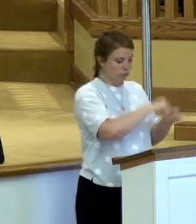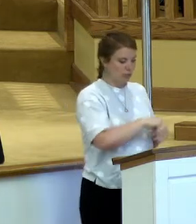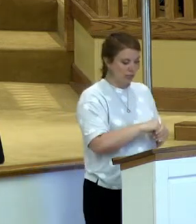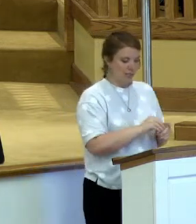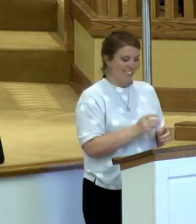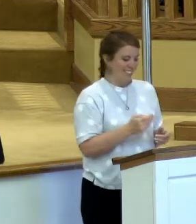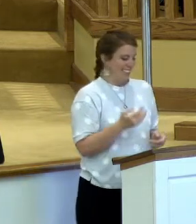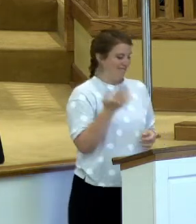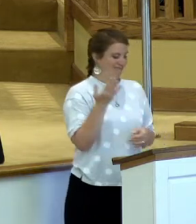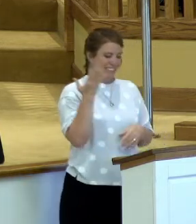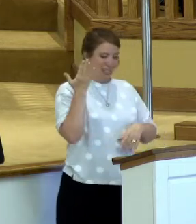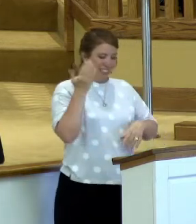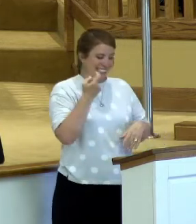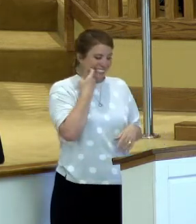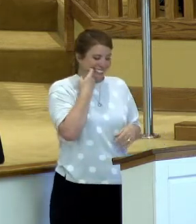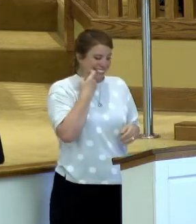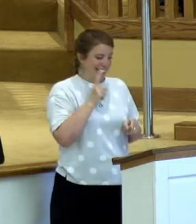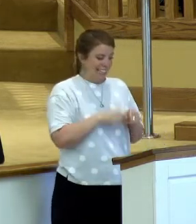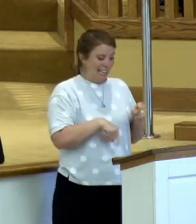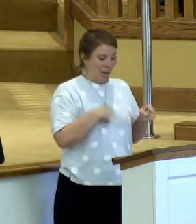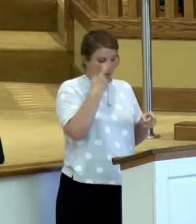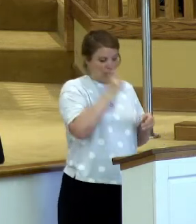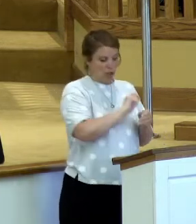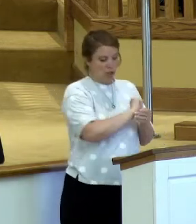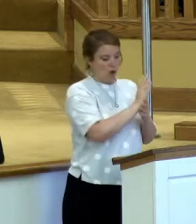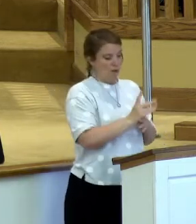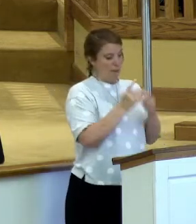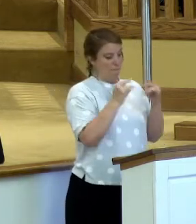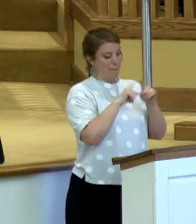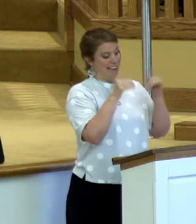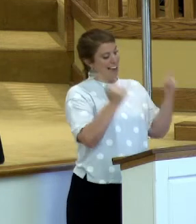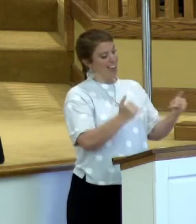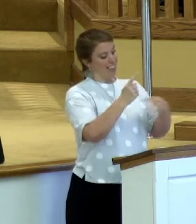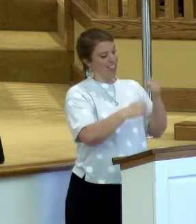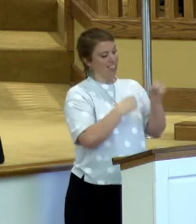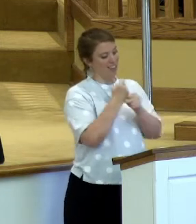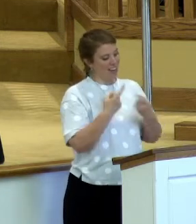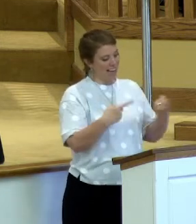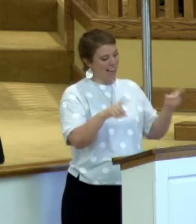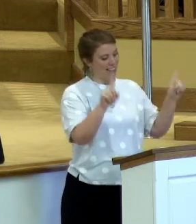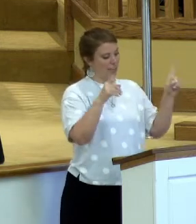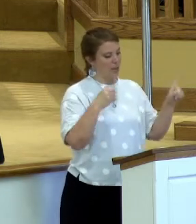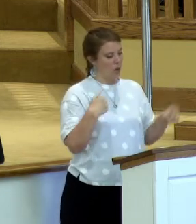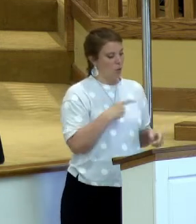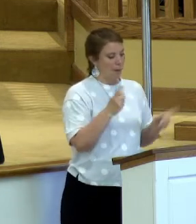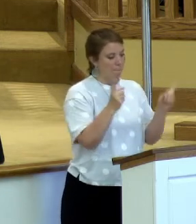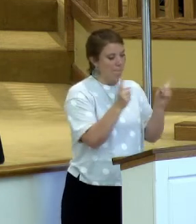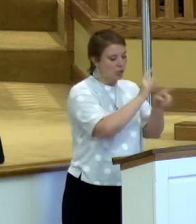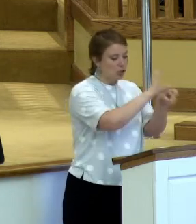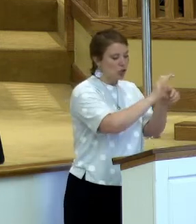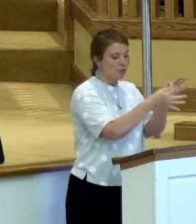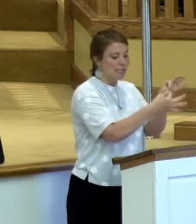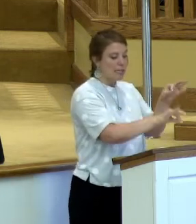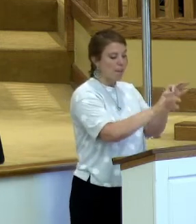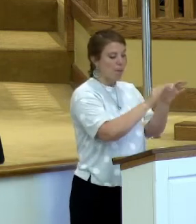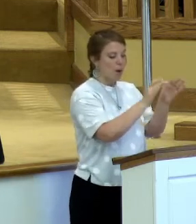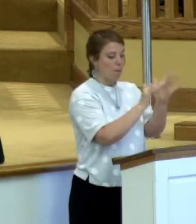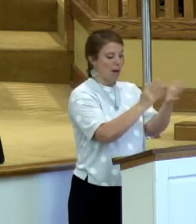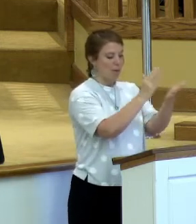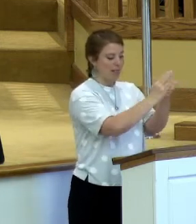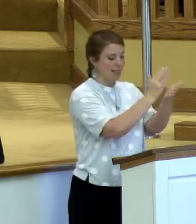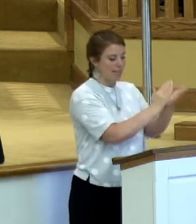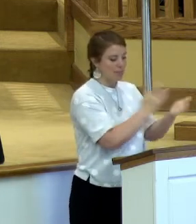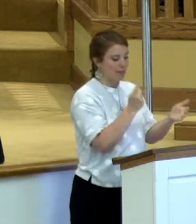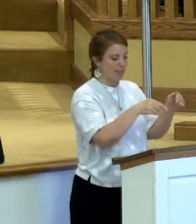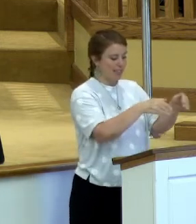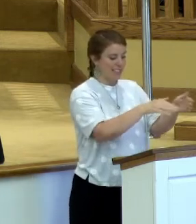COVID restrictions. We met at the church for a simple Bible lesson about the death, burial, and resurrection of Jesus. I was so proud of our ladies as they gave a clear presentation